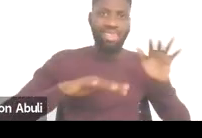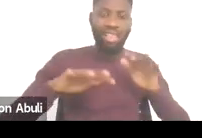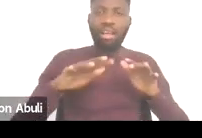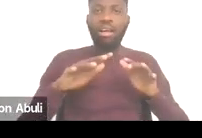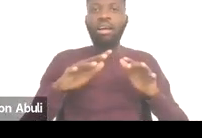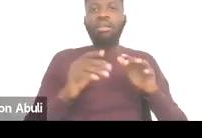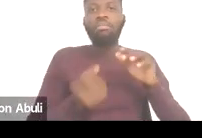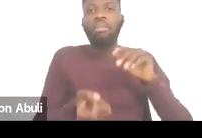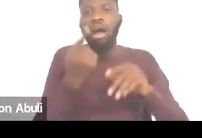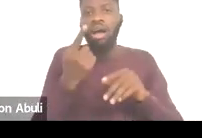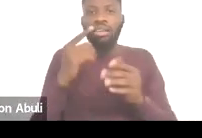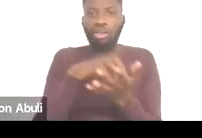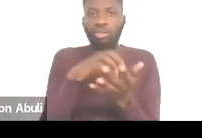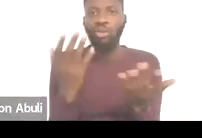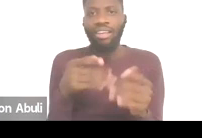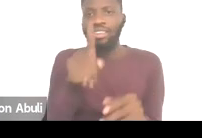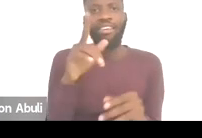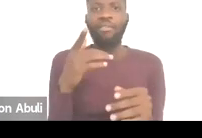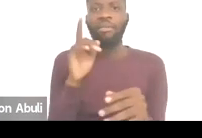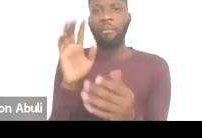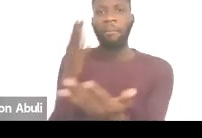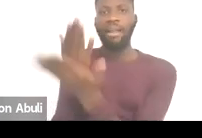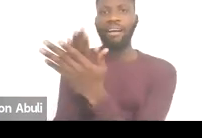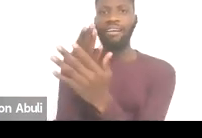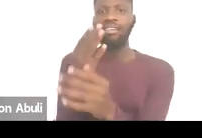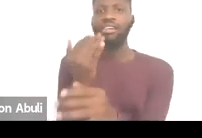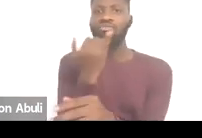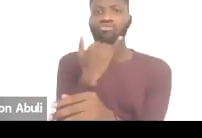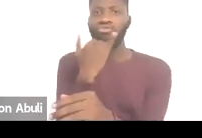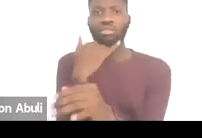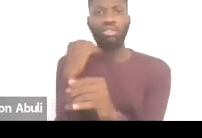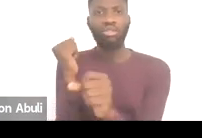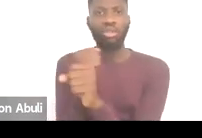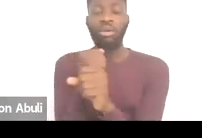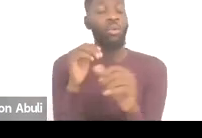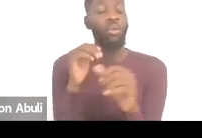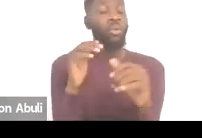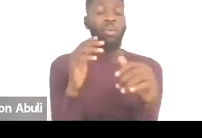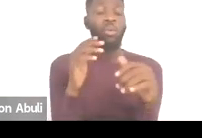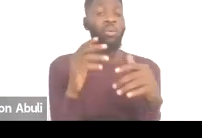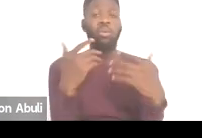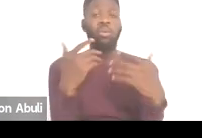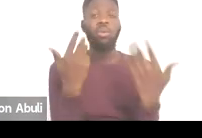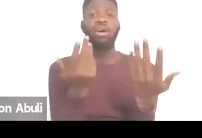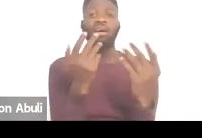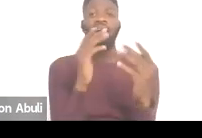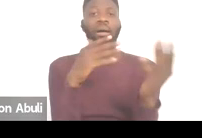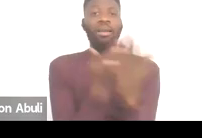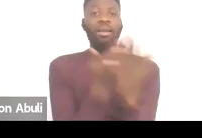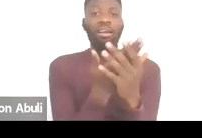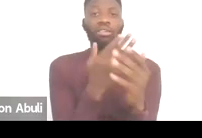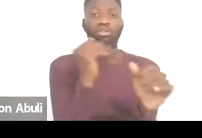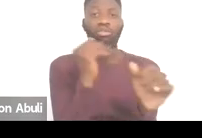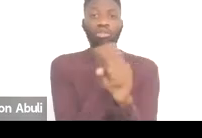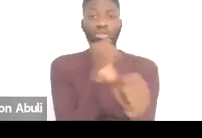where you get yourself applying to the wrong jobs, or you're applying in jobs that are not fruitful.